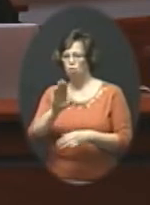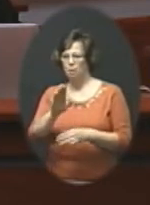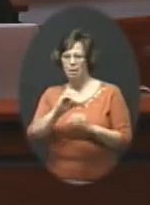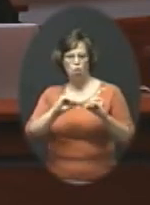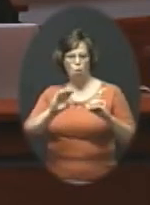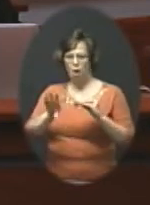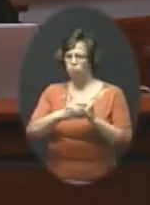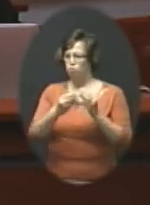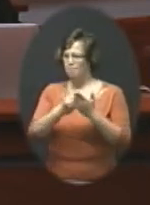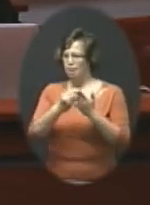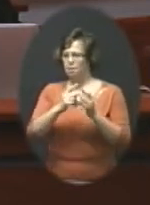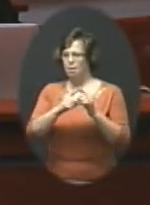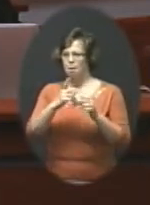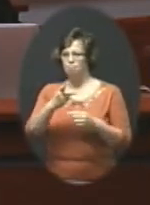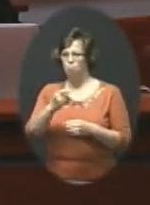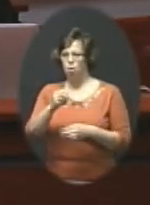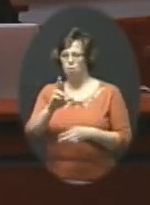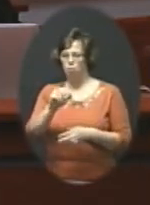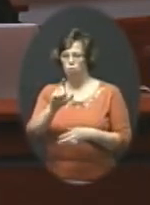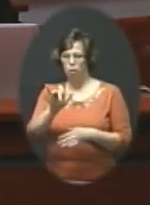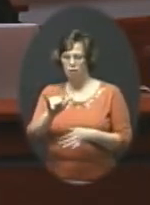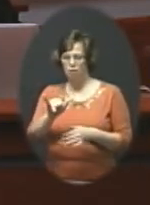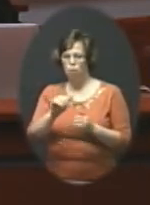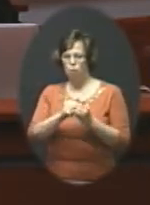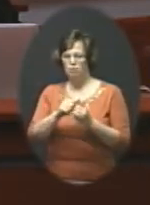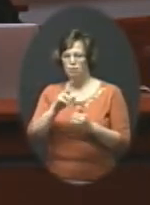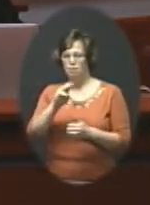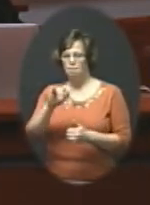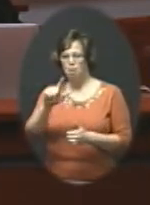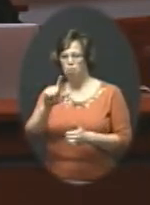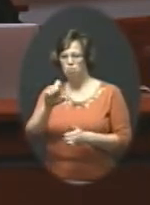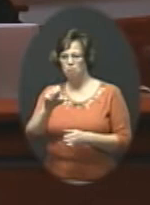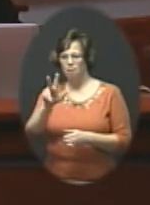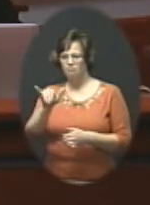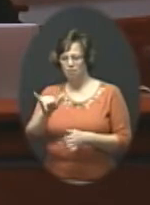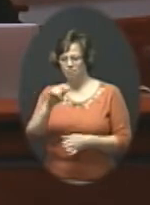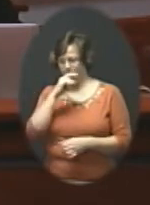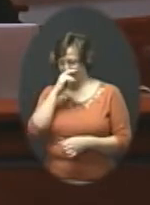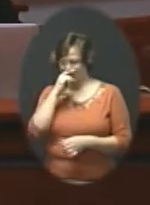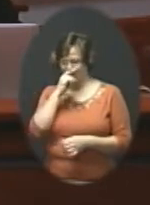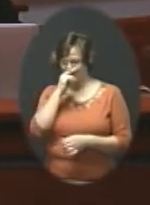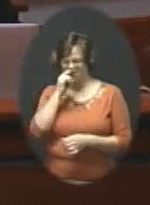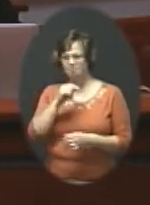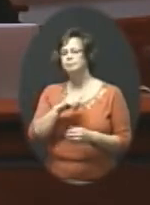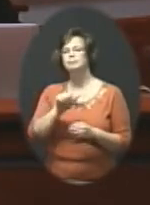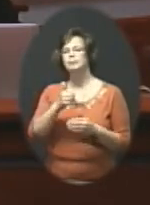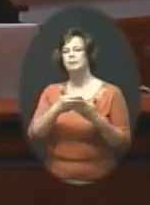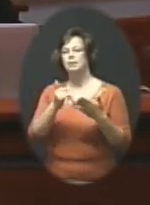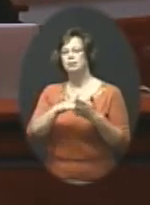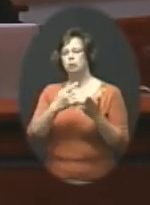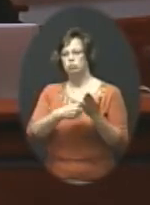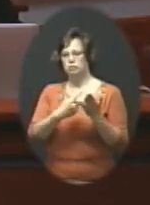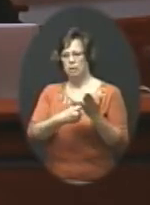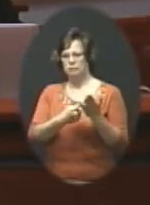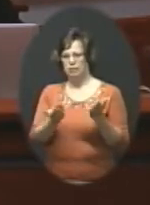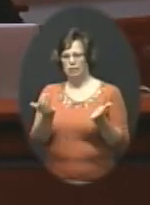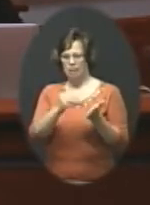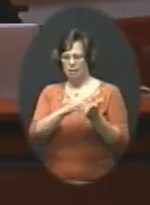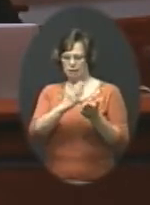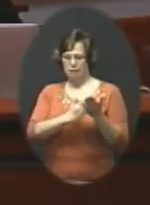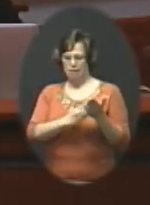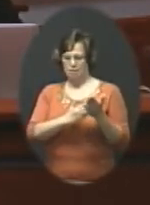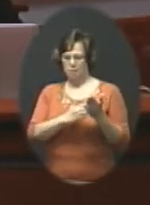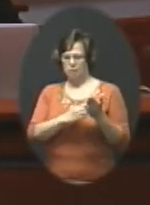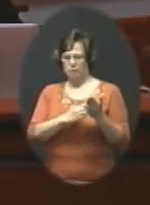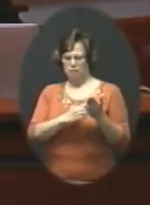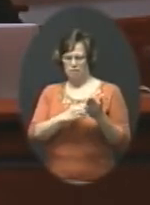but property relief in terms of the mill levy. The other components that they are talking about, though, and again, some of it is